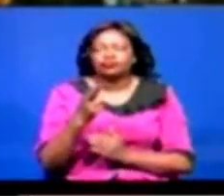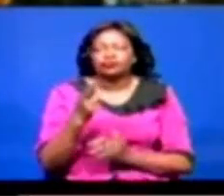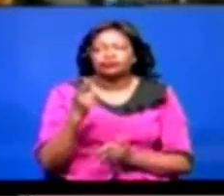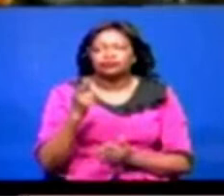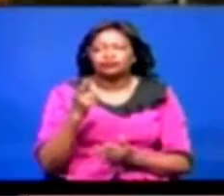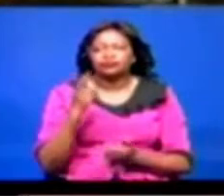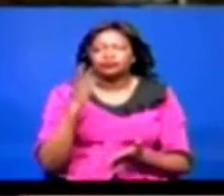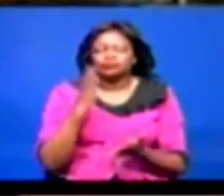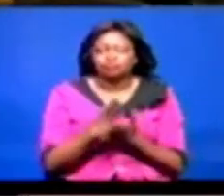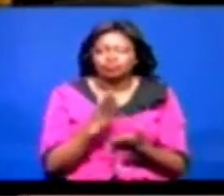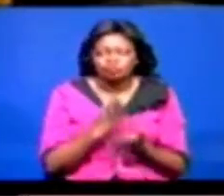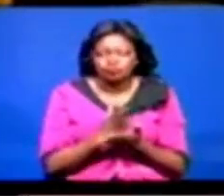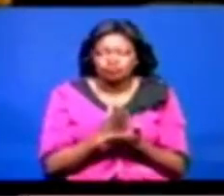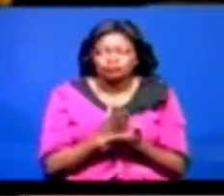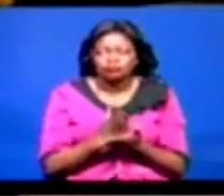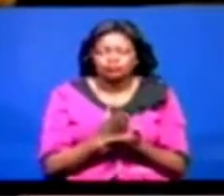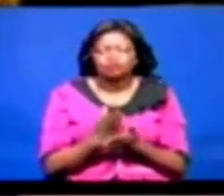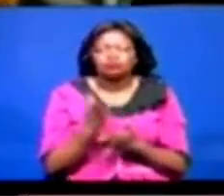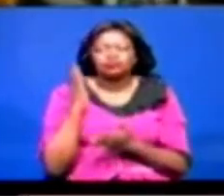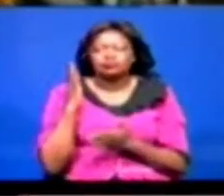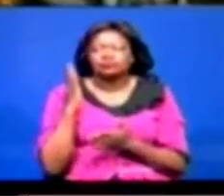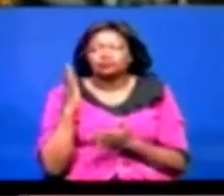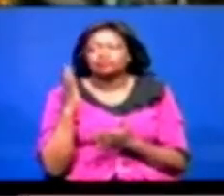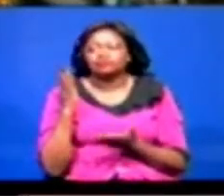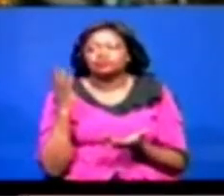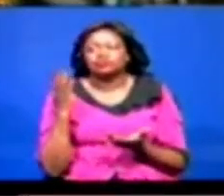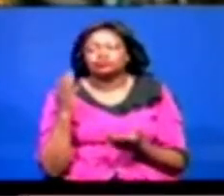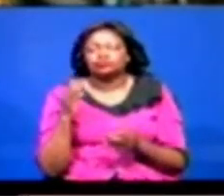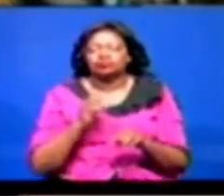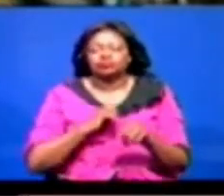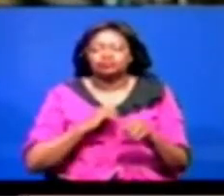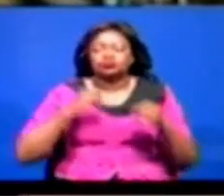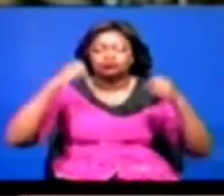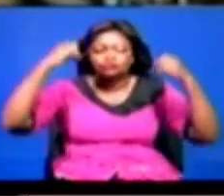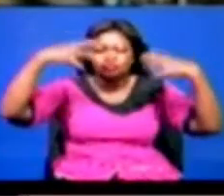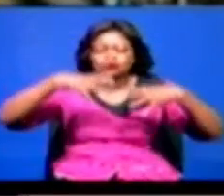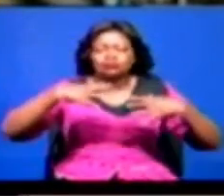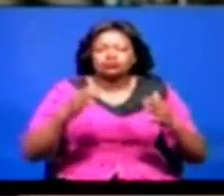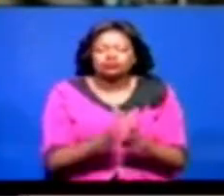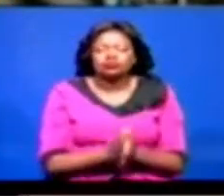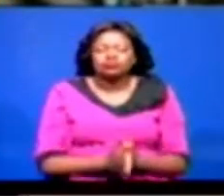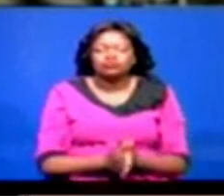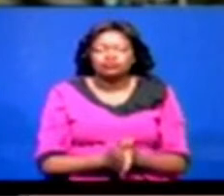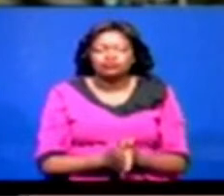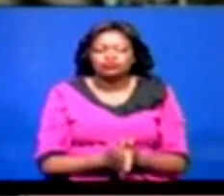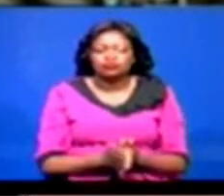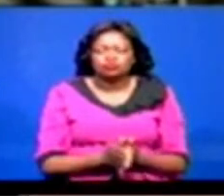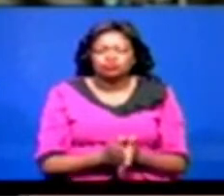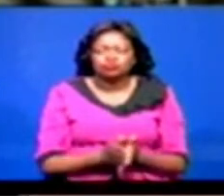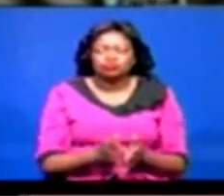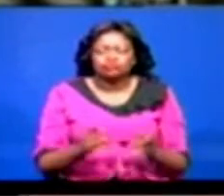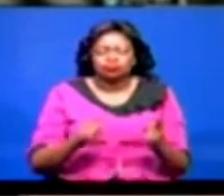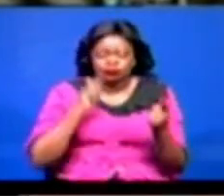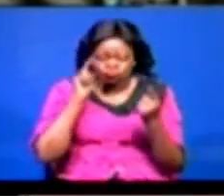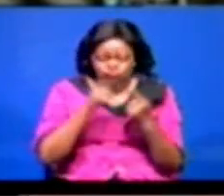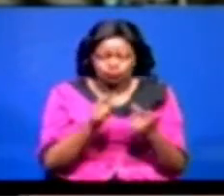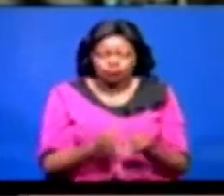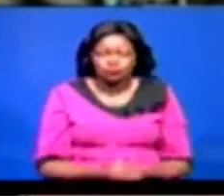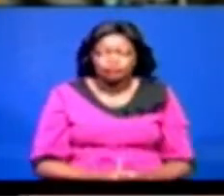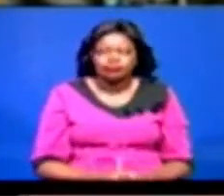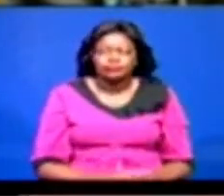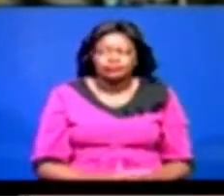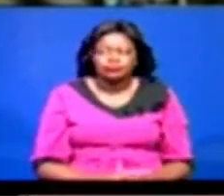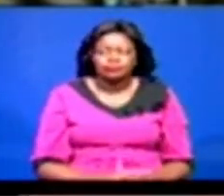verifiability, security, transparency, and accuracy. I will take a